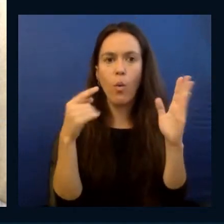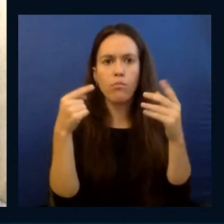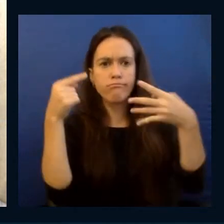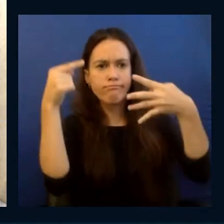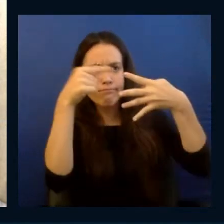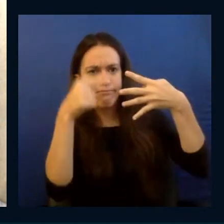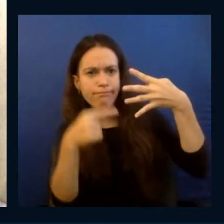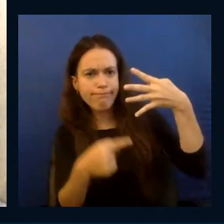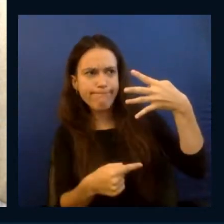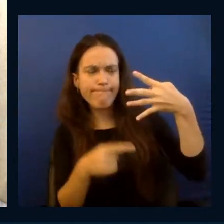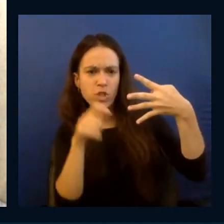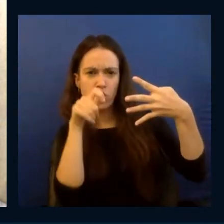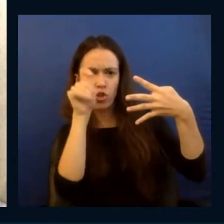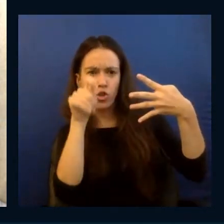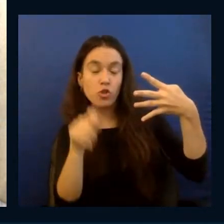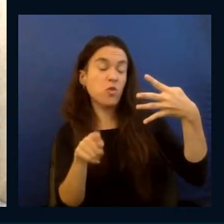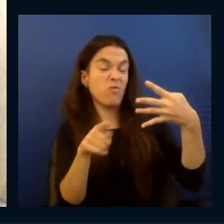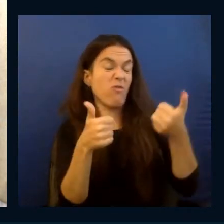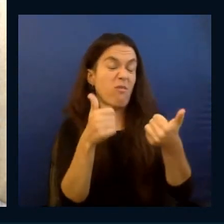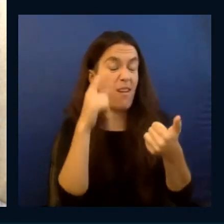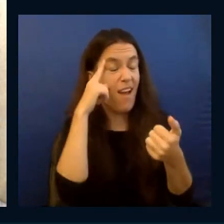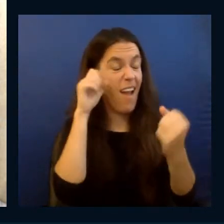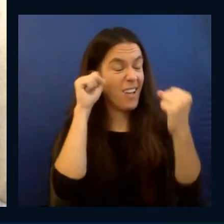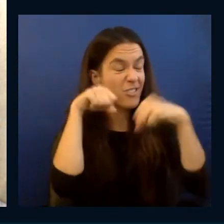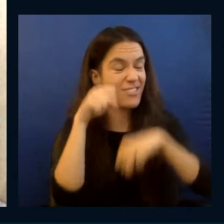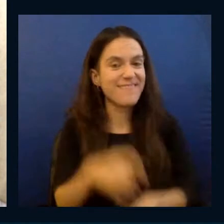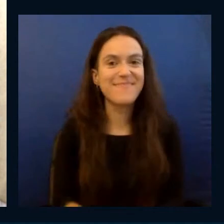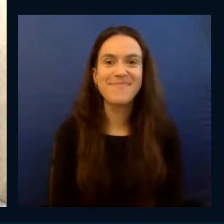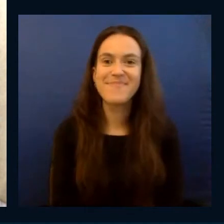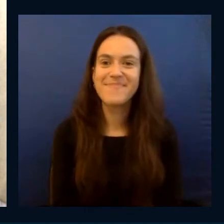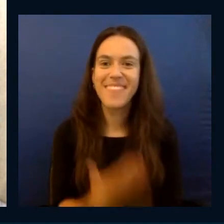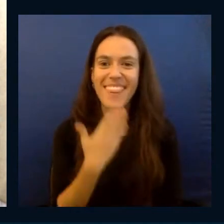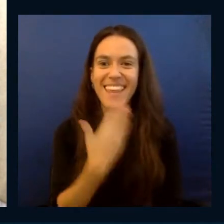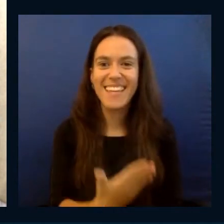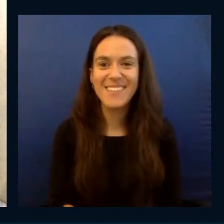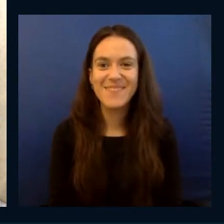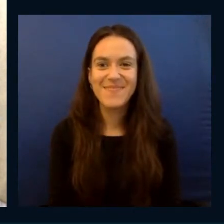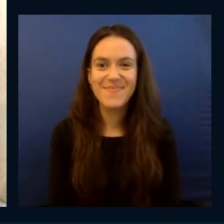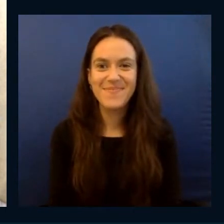that. So yeah, that makes sense. Thanks.